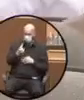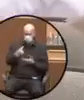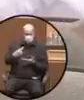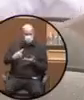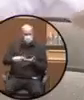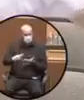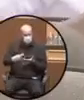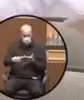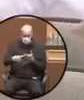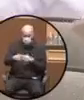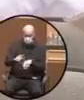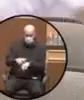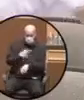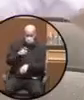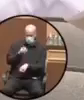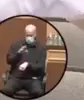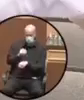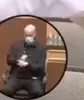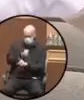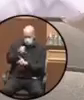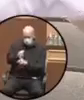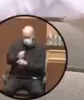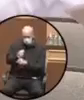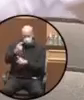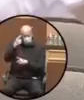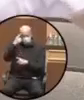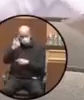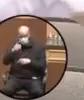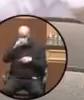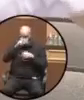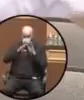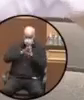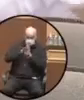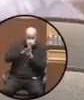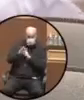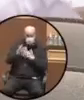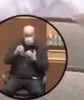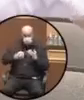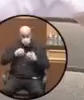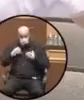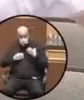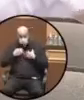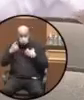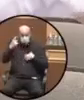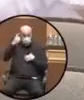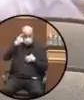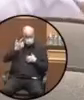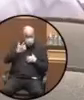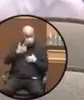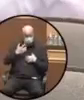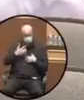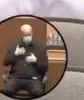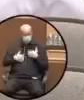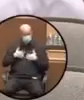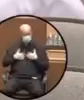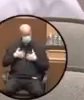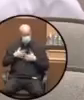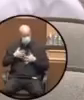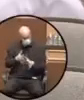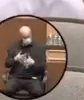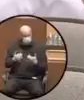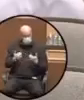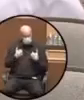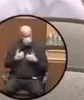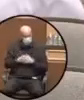the long-term impacts of mask wearing psychologically, developmentally, mentally, emotionally, anxiety-ridden. So, a